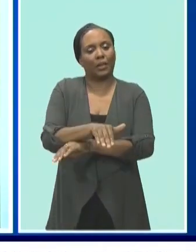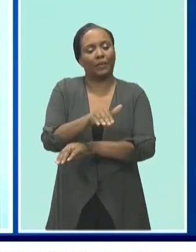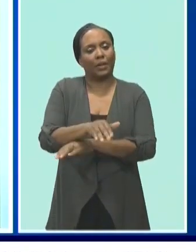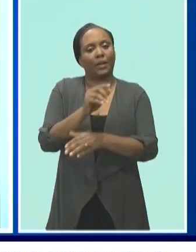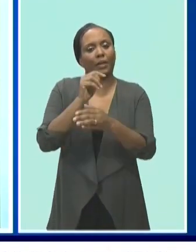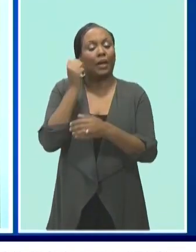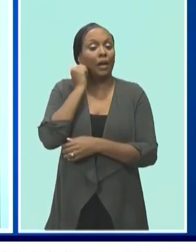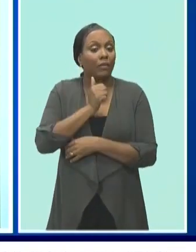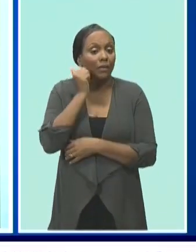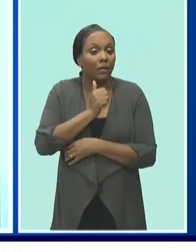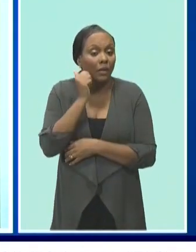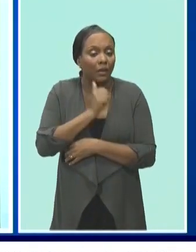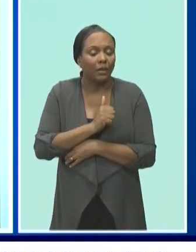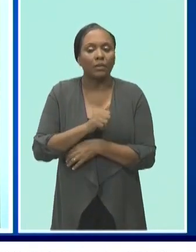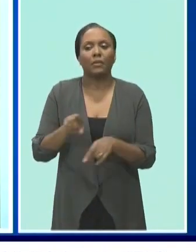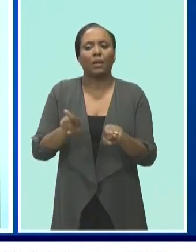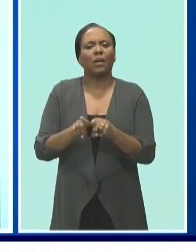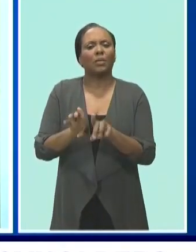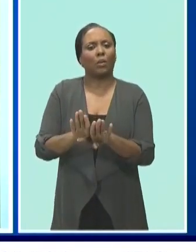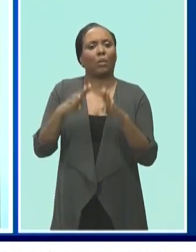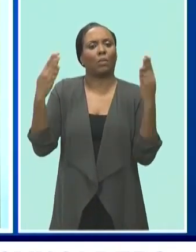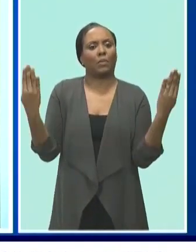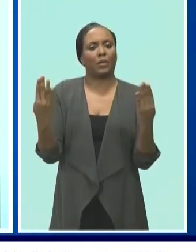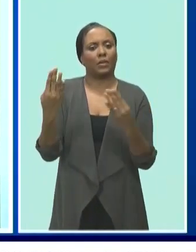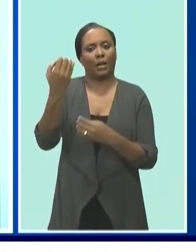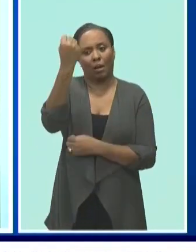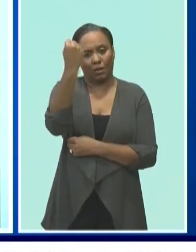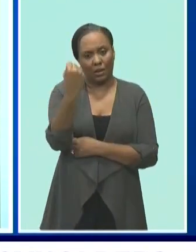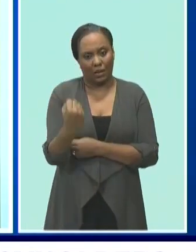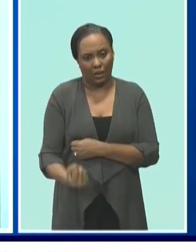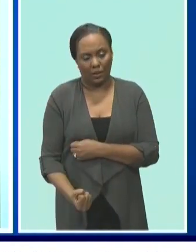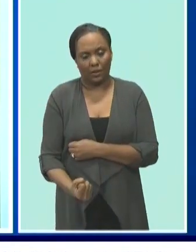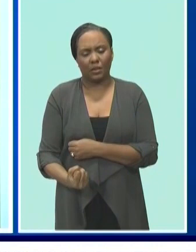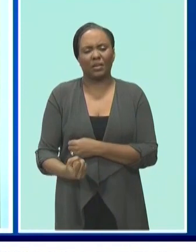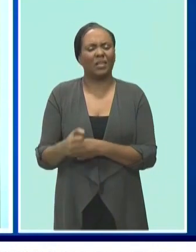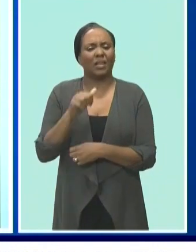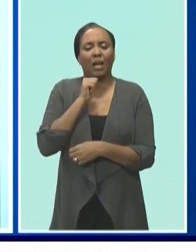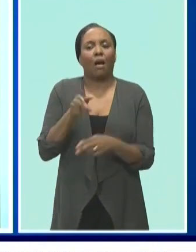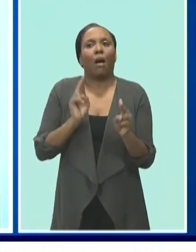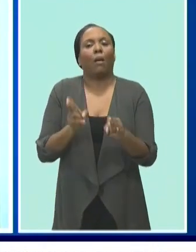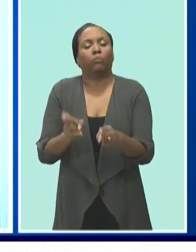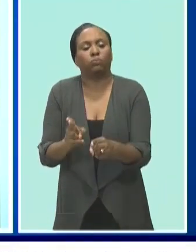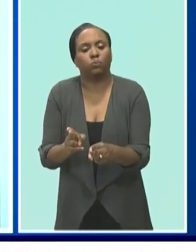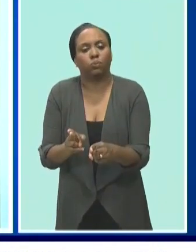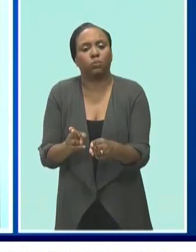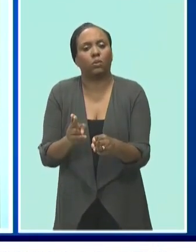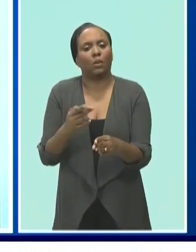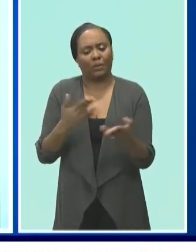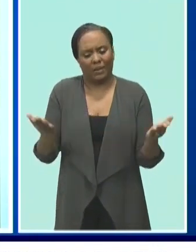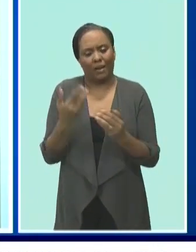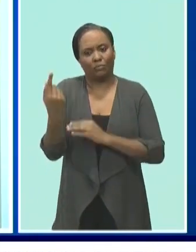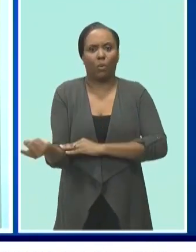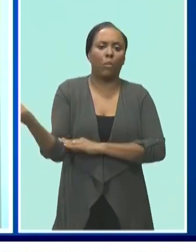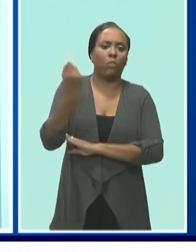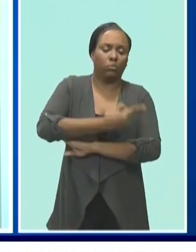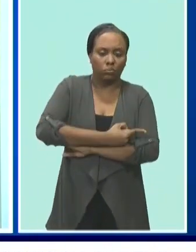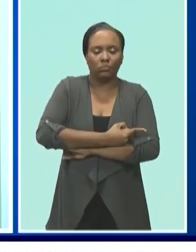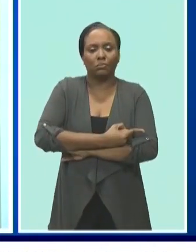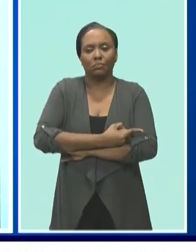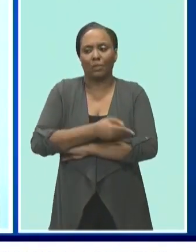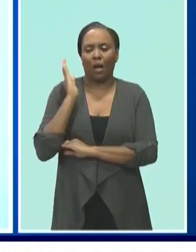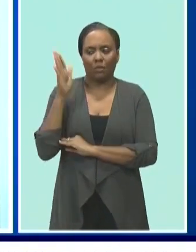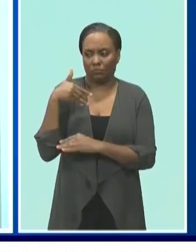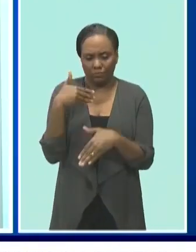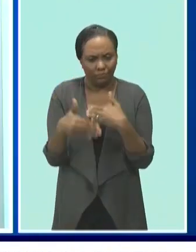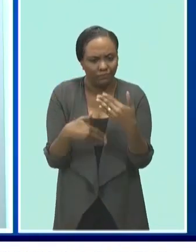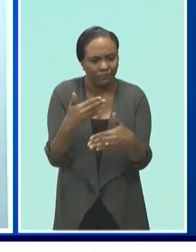too. So there's no rush to come early in the morning. We're here all day. But we expect that we will be doing this